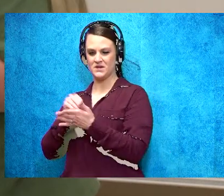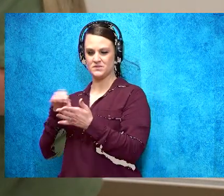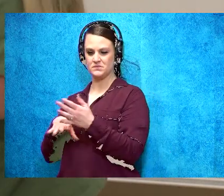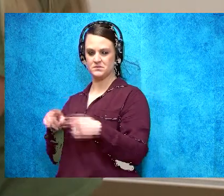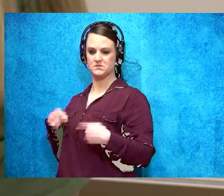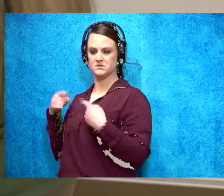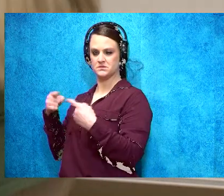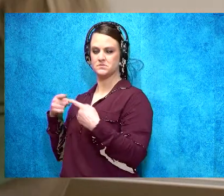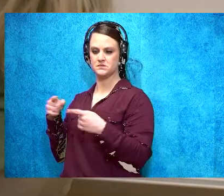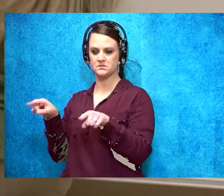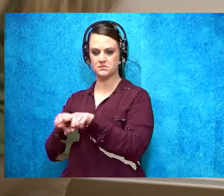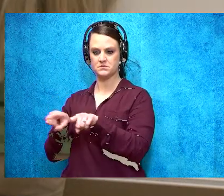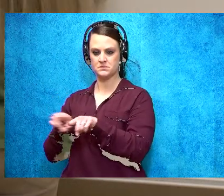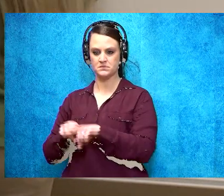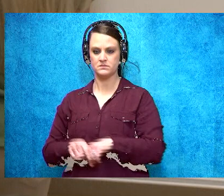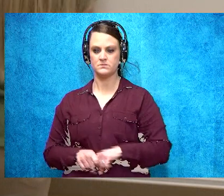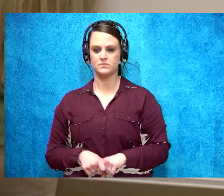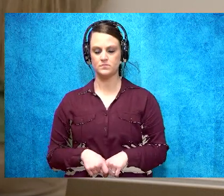with.